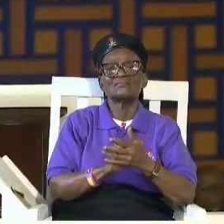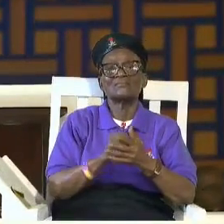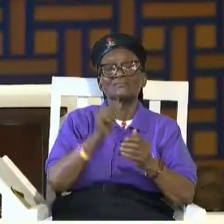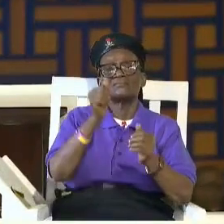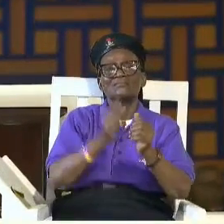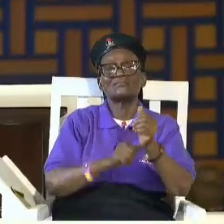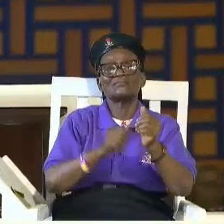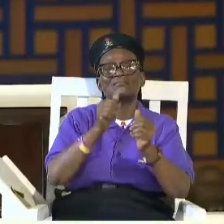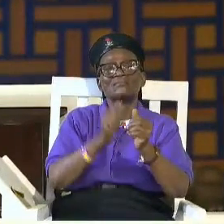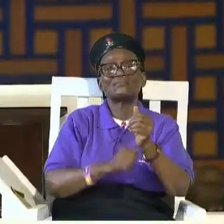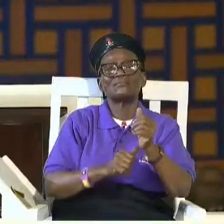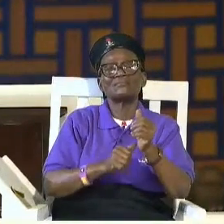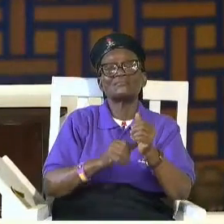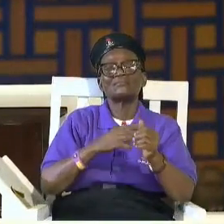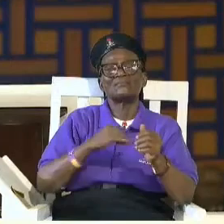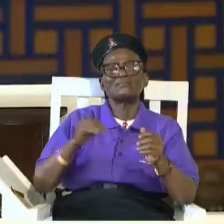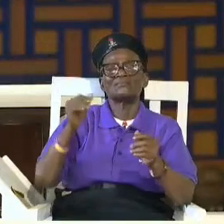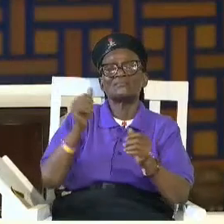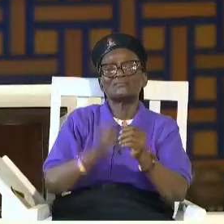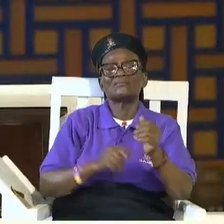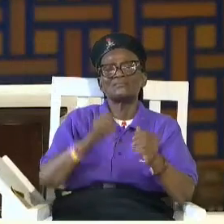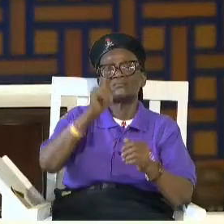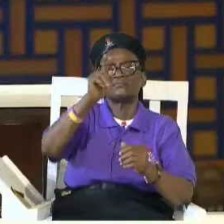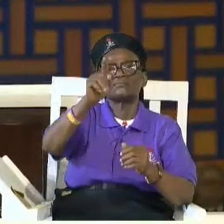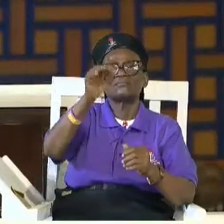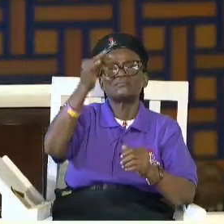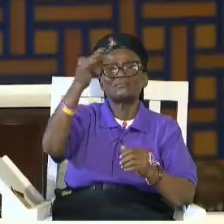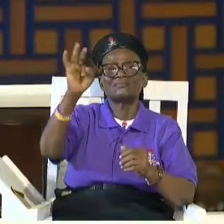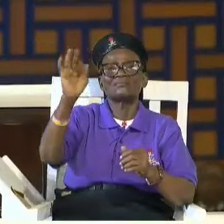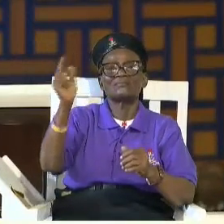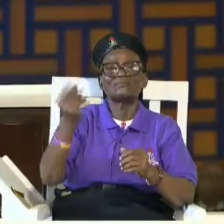each and every one of us